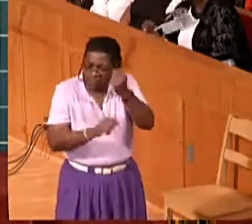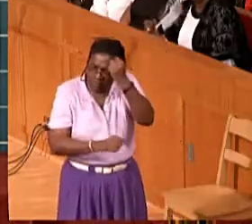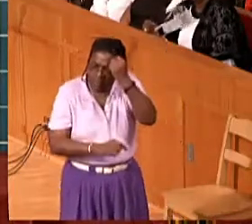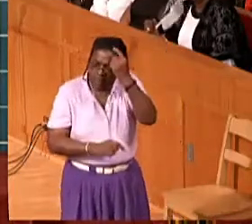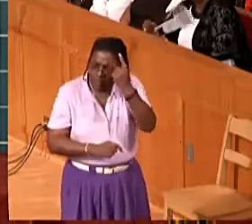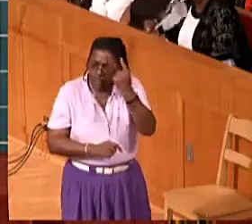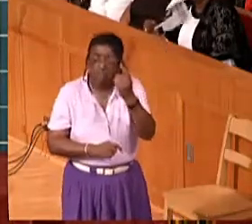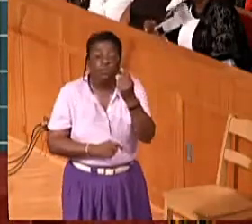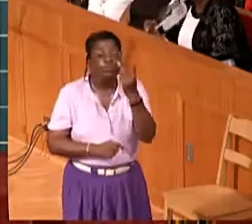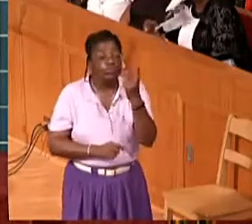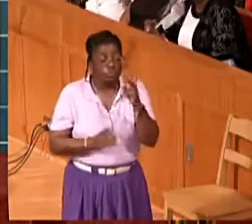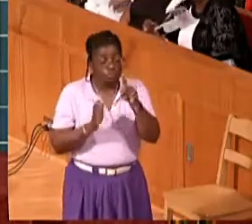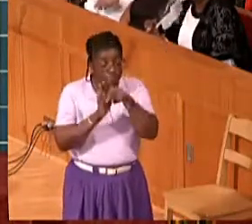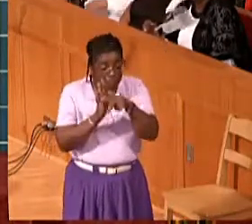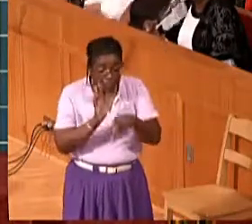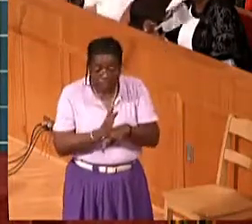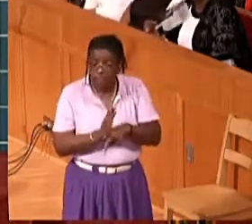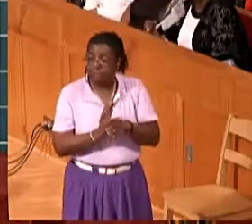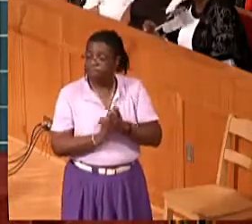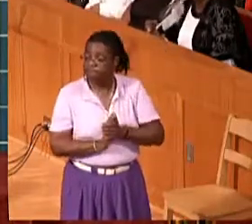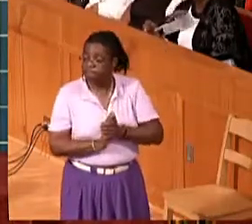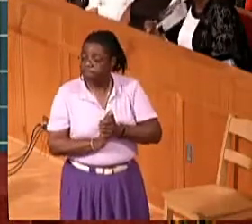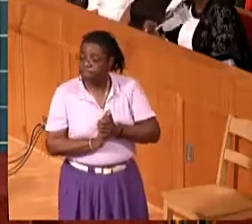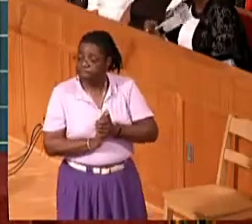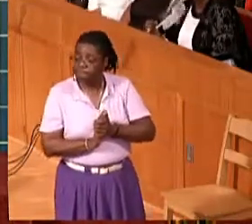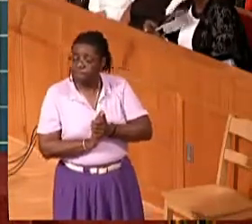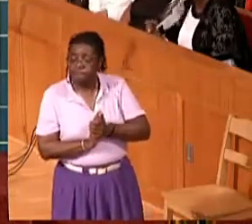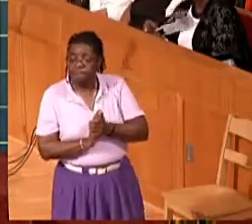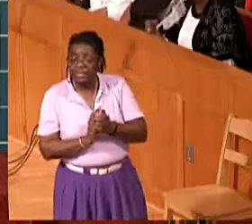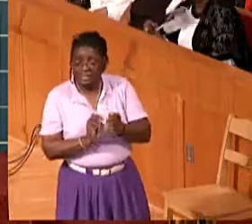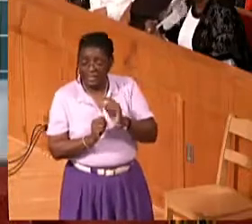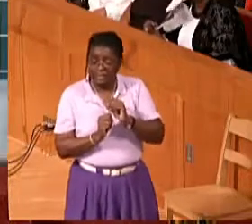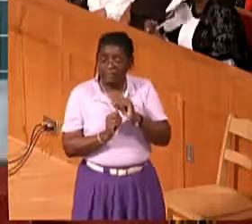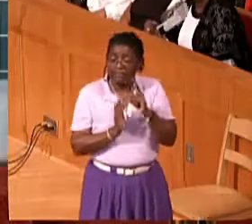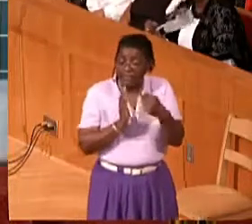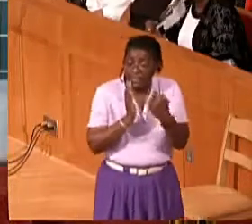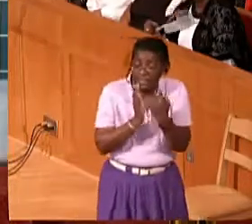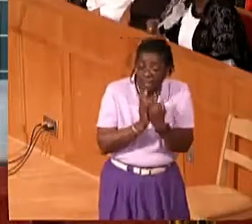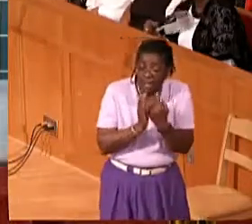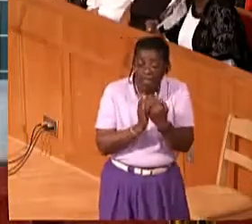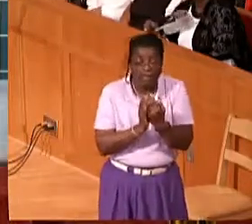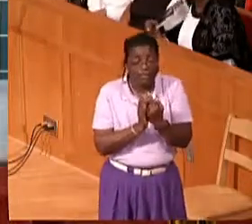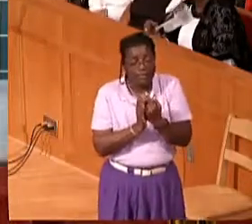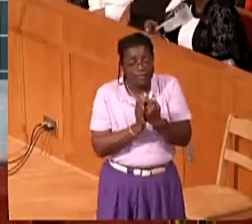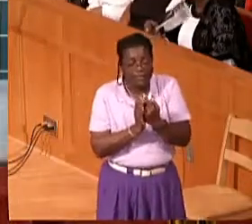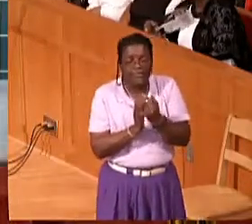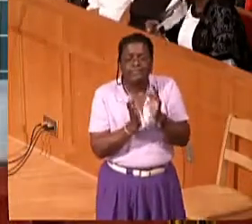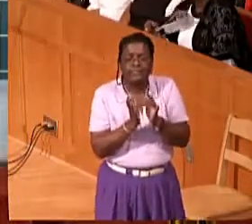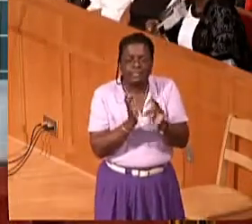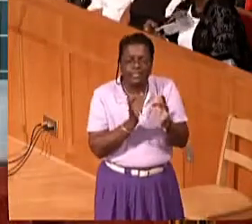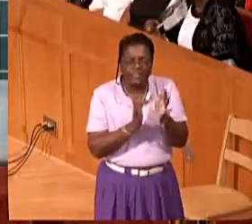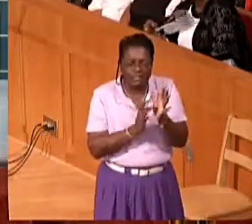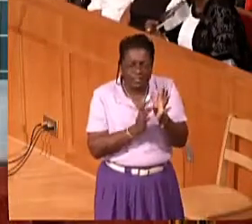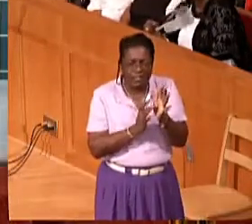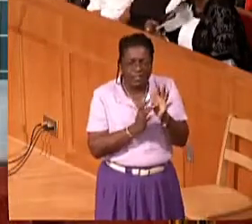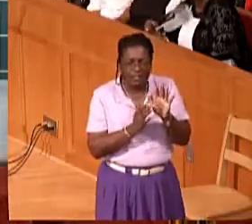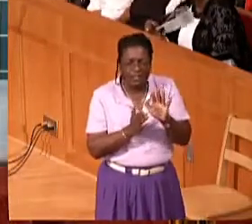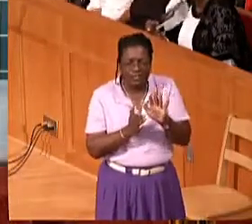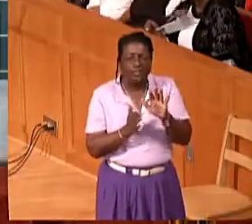them to know that the day of and the hour of the Son of Man is coming. And so he wanted them to not get